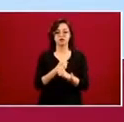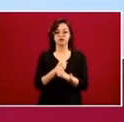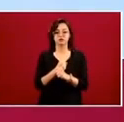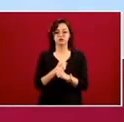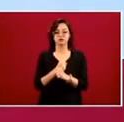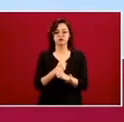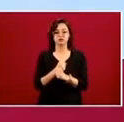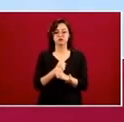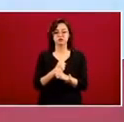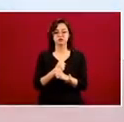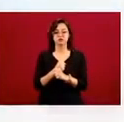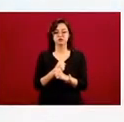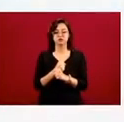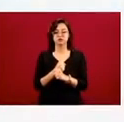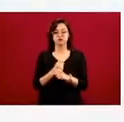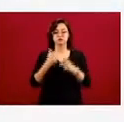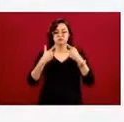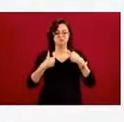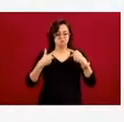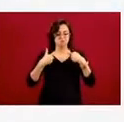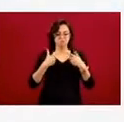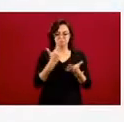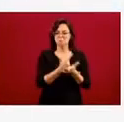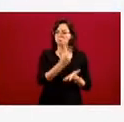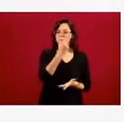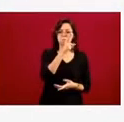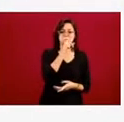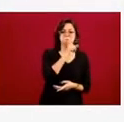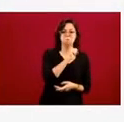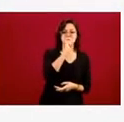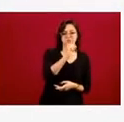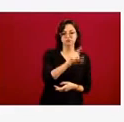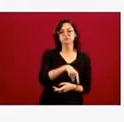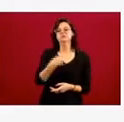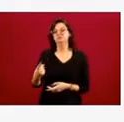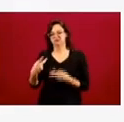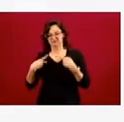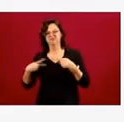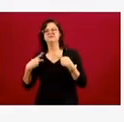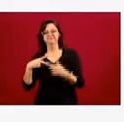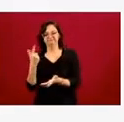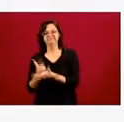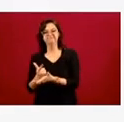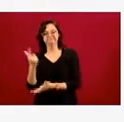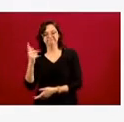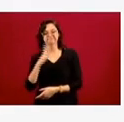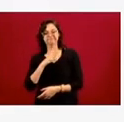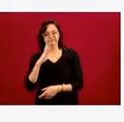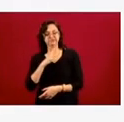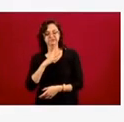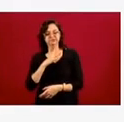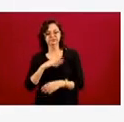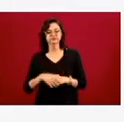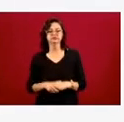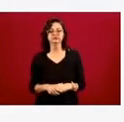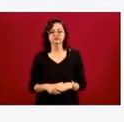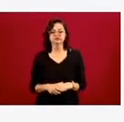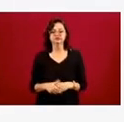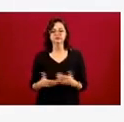by age group between the patients that have been hospitalized